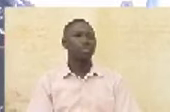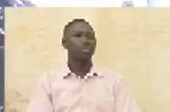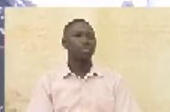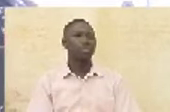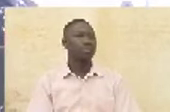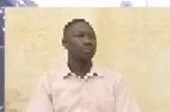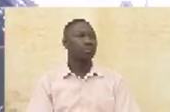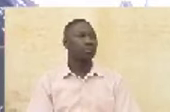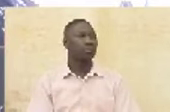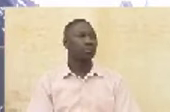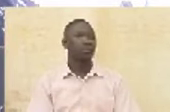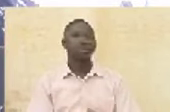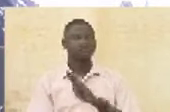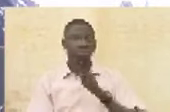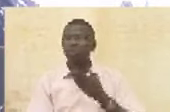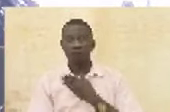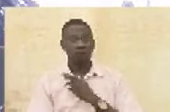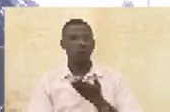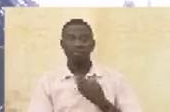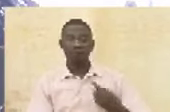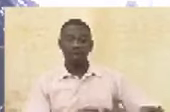didn't perform an operation.